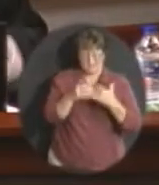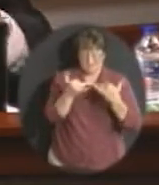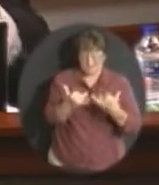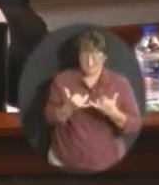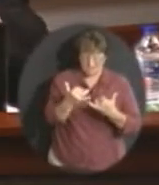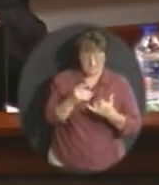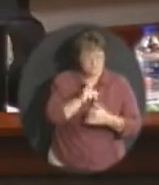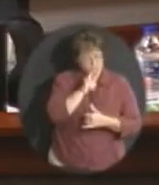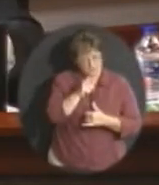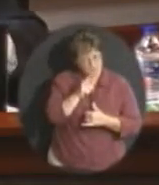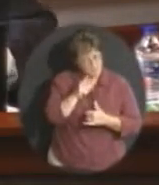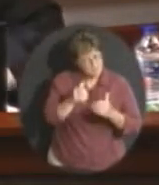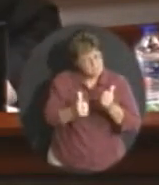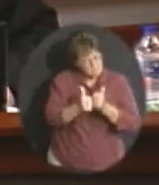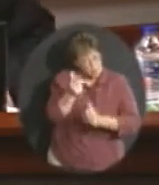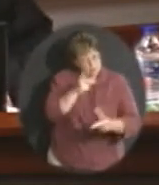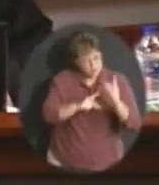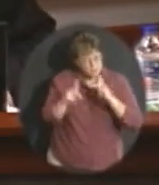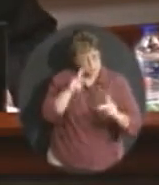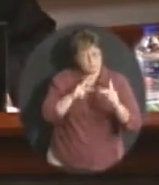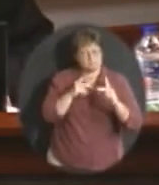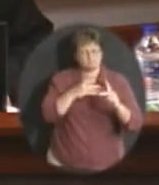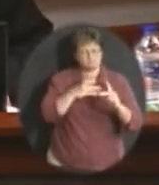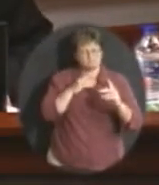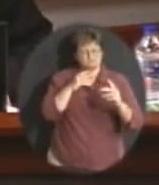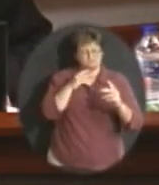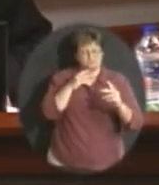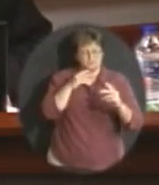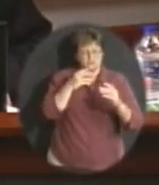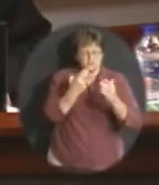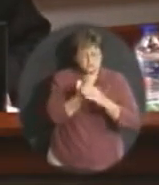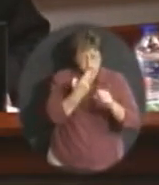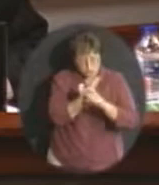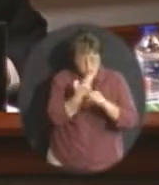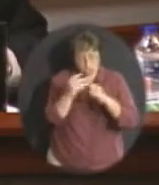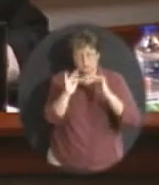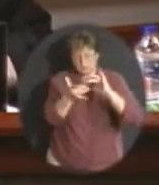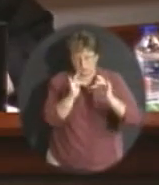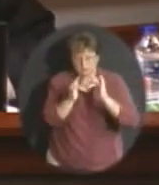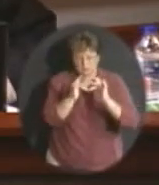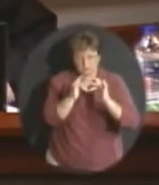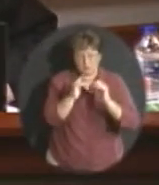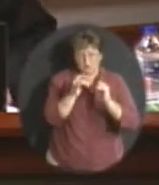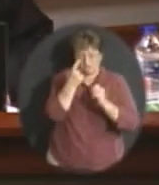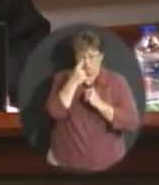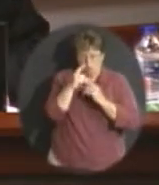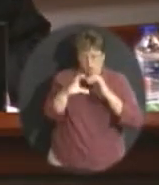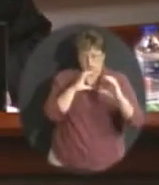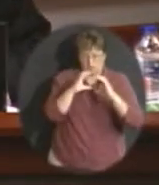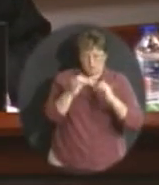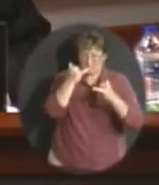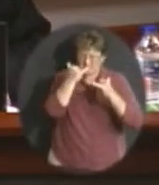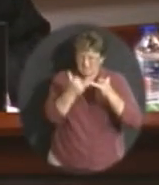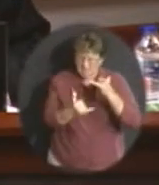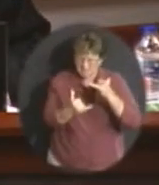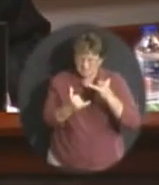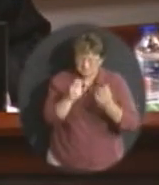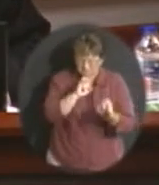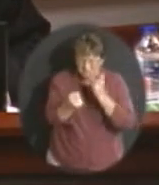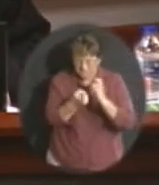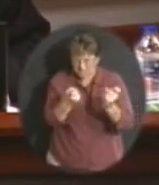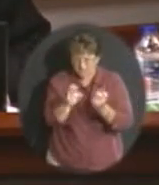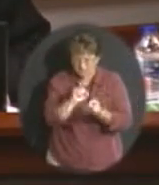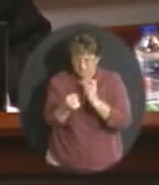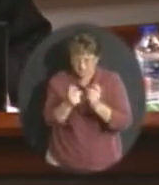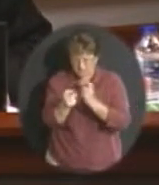people go because they can go to the main homepage and get some access to all kinds of stories and the latest news for our district. Almost 500,000